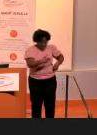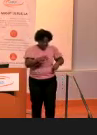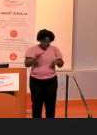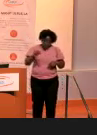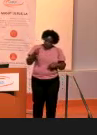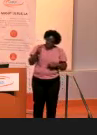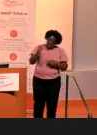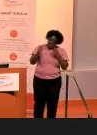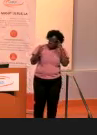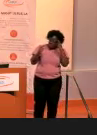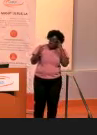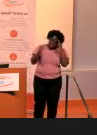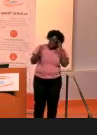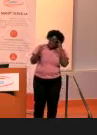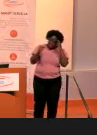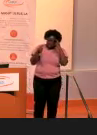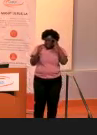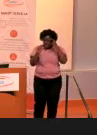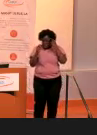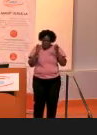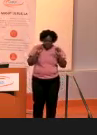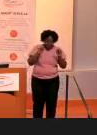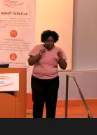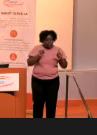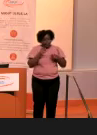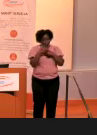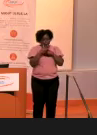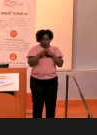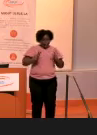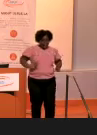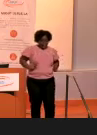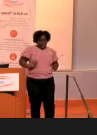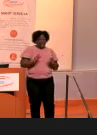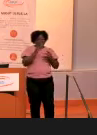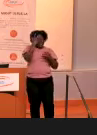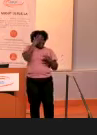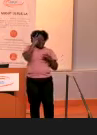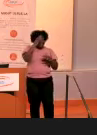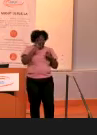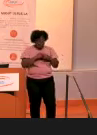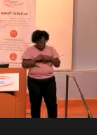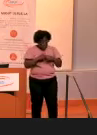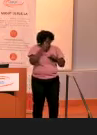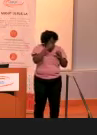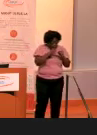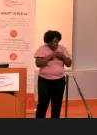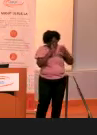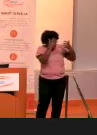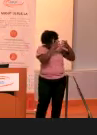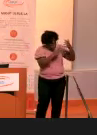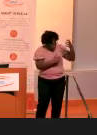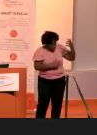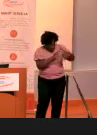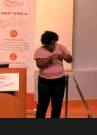suspicious for early lupus kidney disease, but they don't meet all of the other classification criteria. I think it's been more